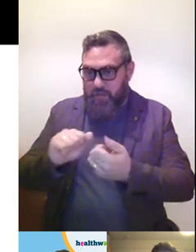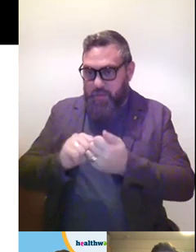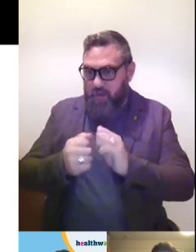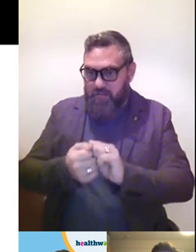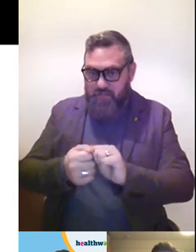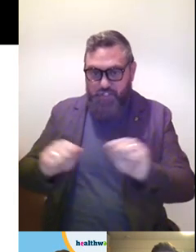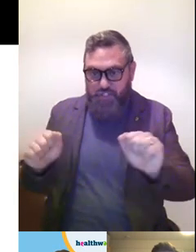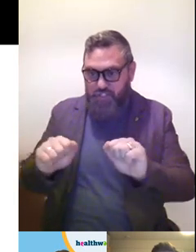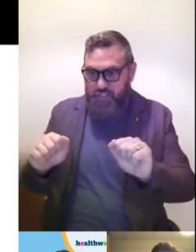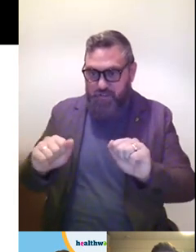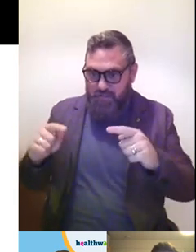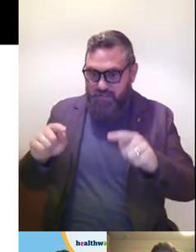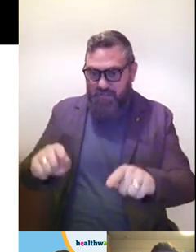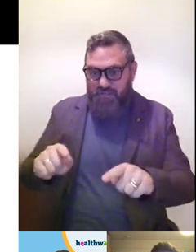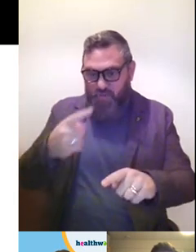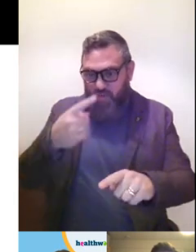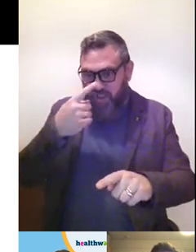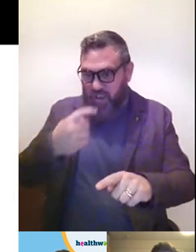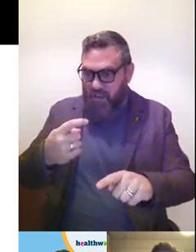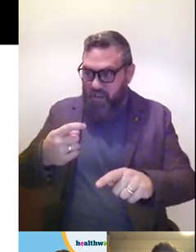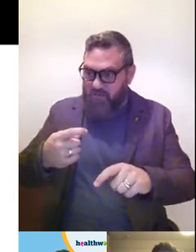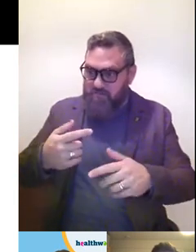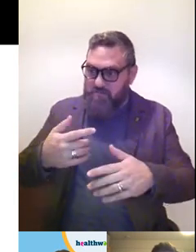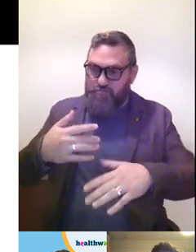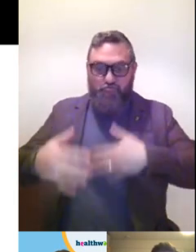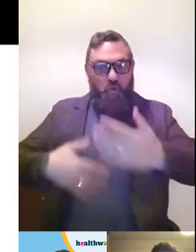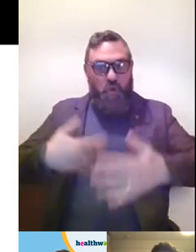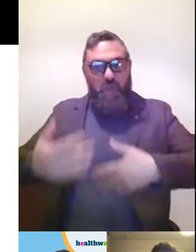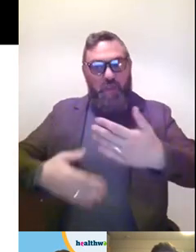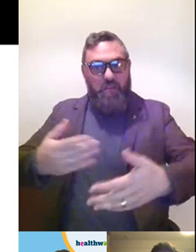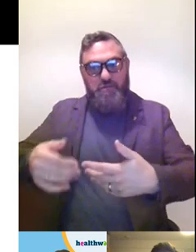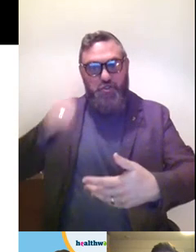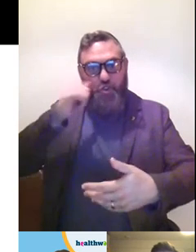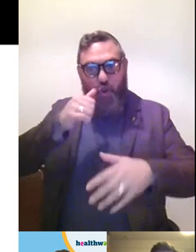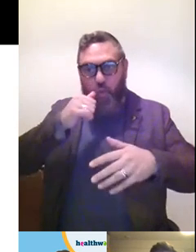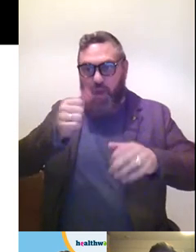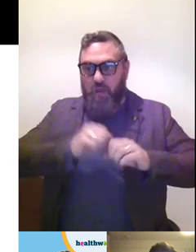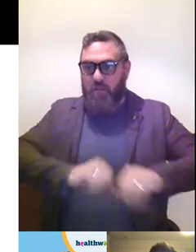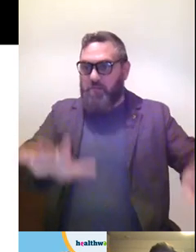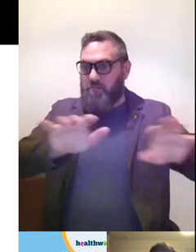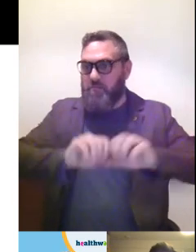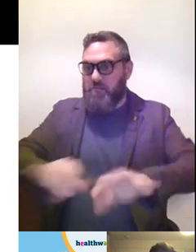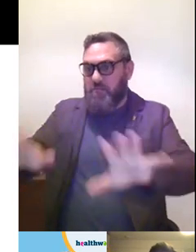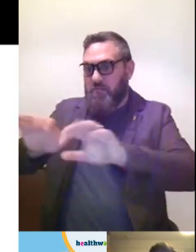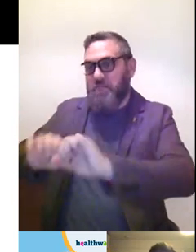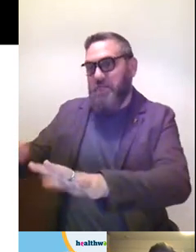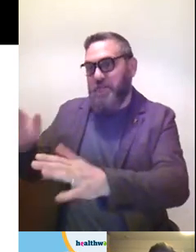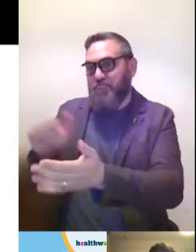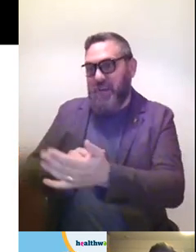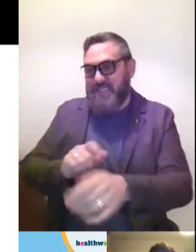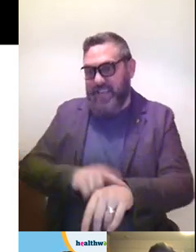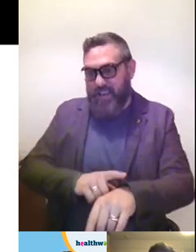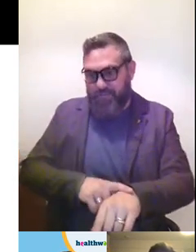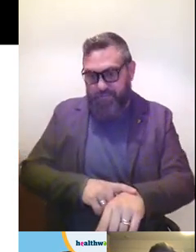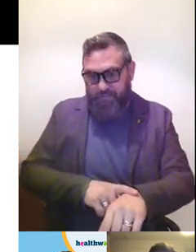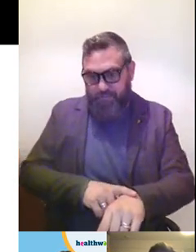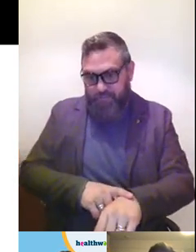aligned. So we've not been able to sort of roll things out and know that things would be cascaded on at the right time. So